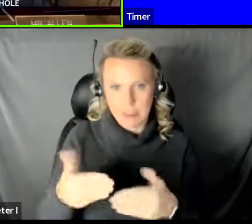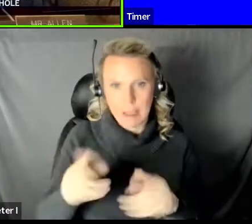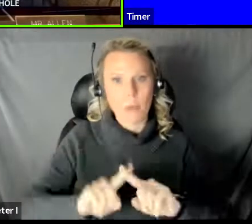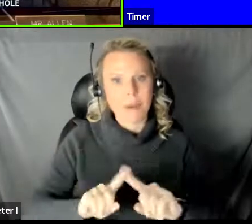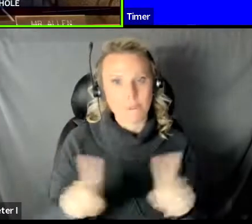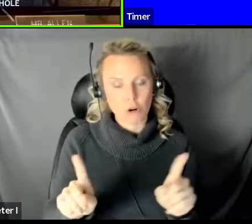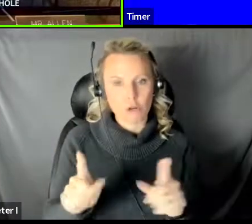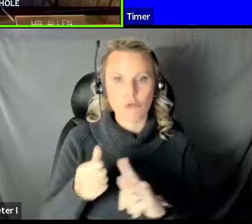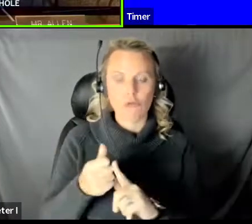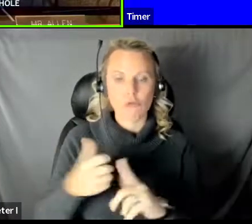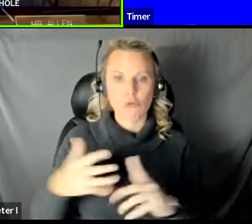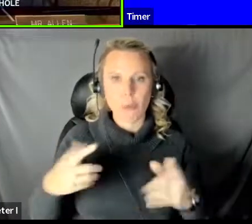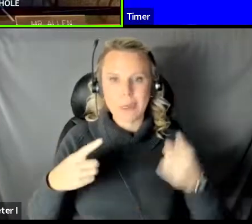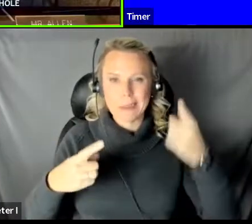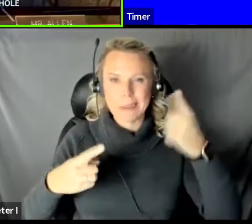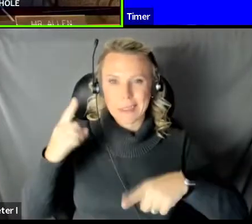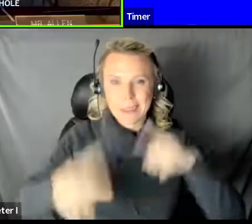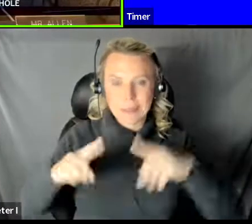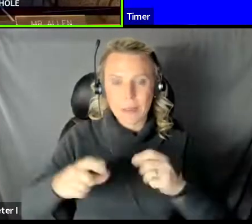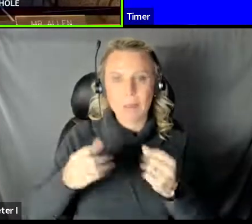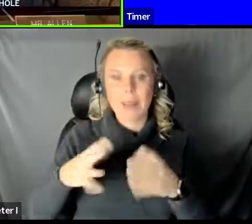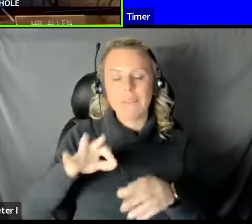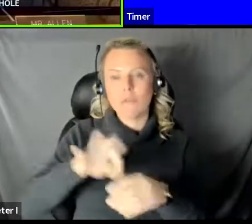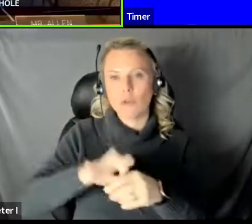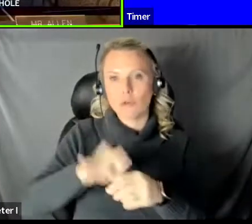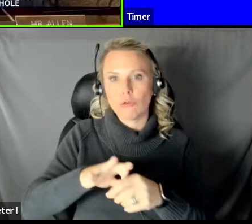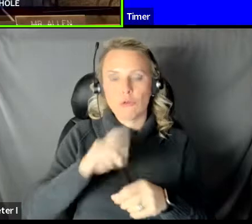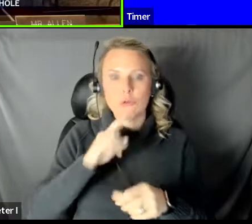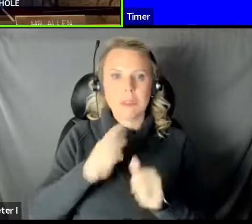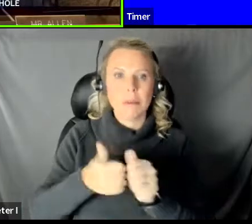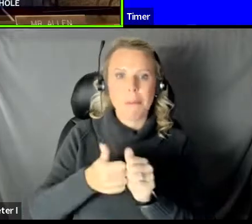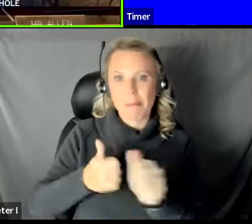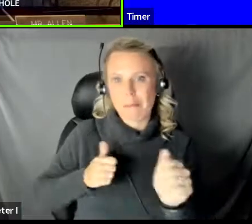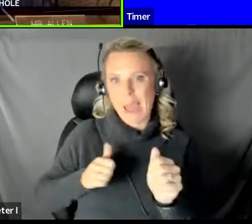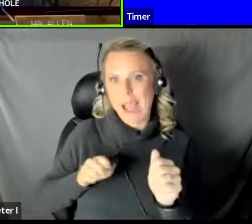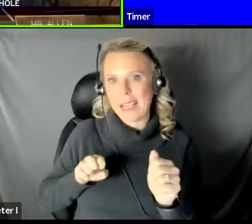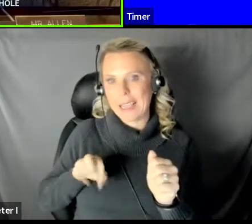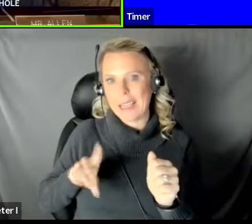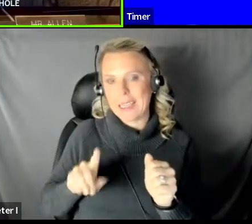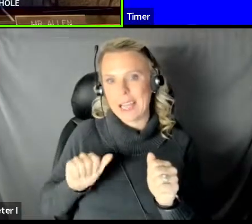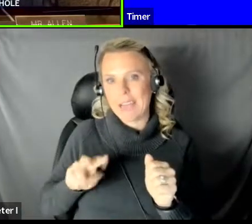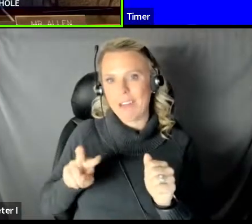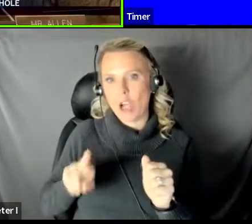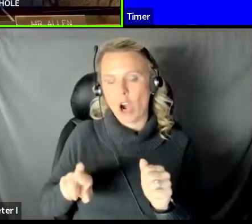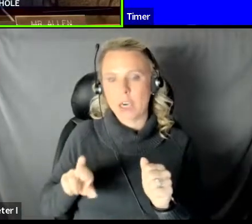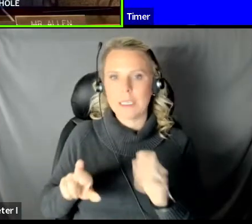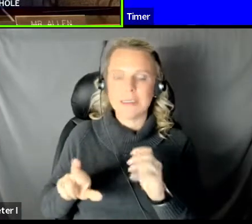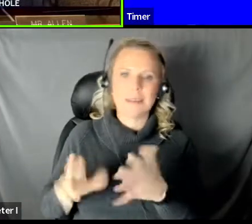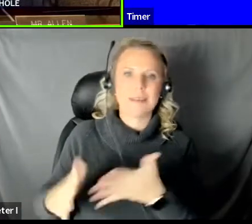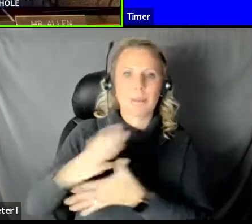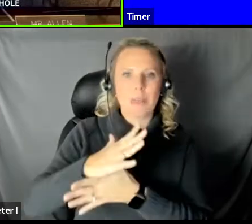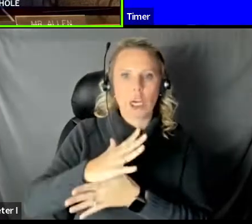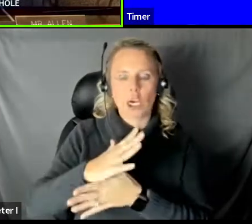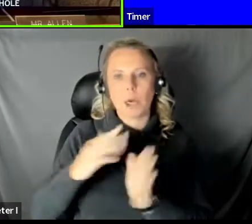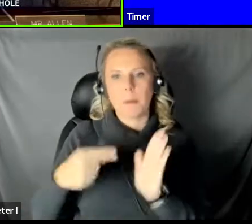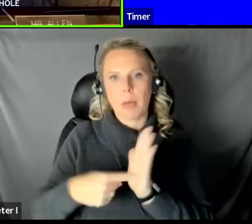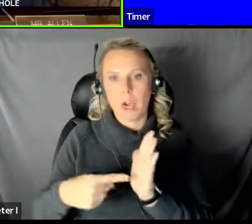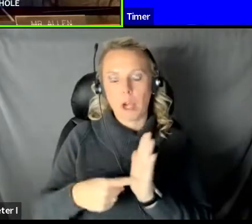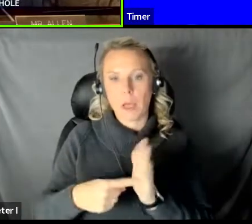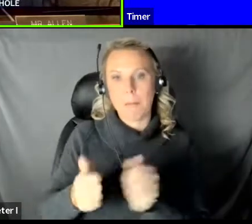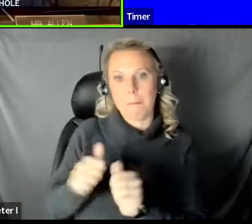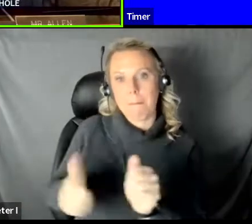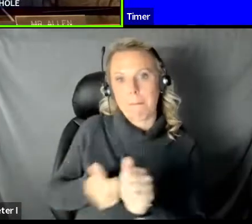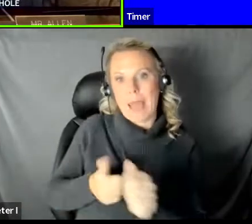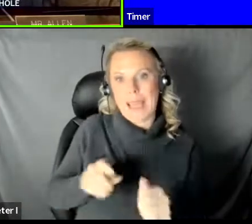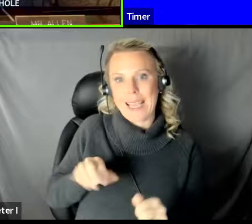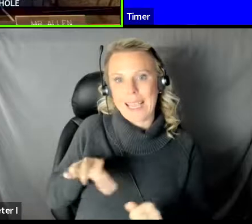the growing consensus among many election experts is that what is known as back-end AVR is the superior model. Under back-end AVR, the prospective